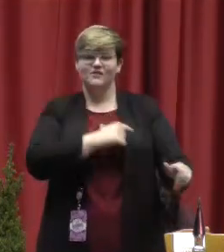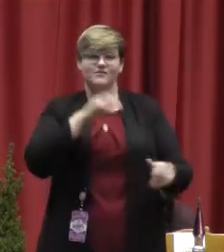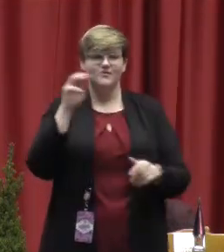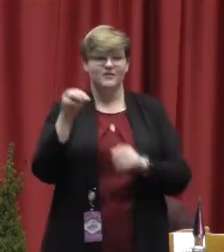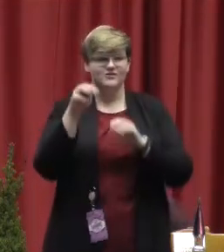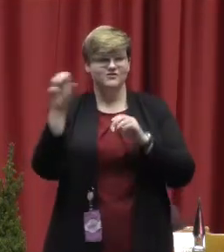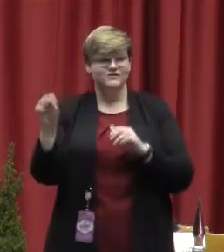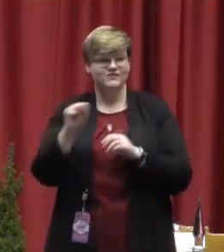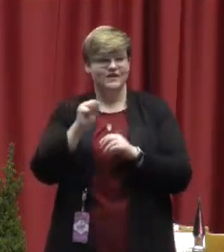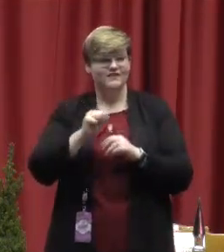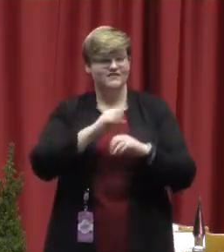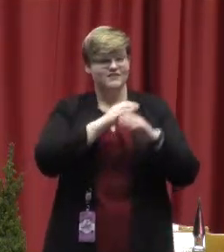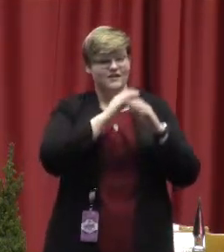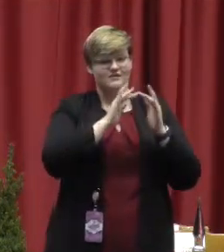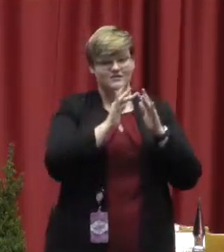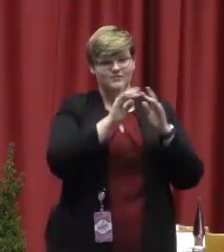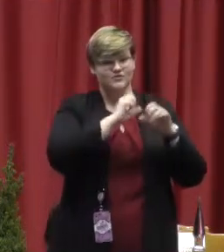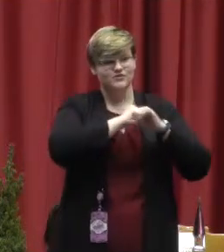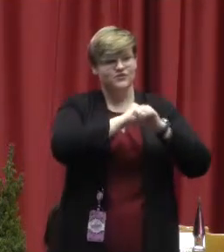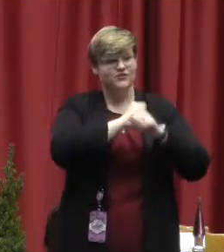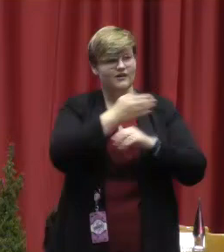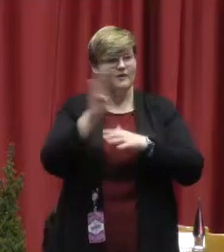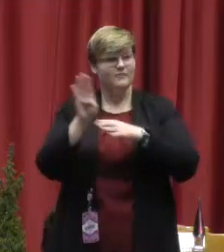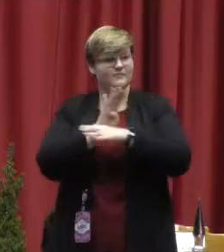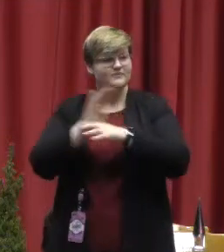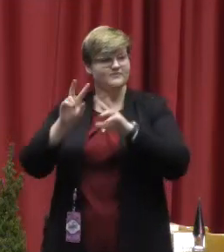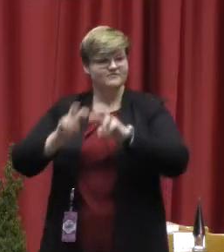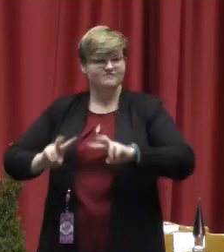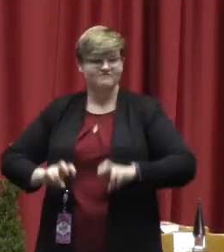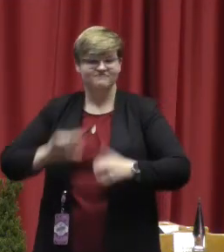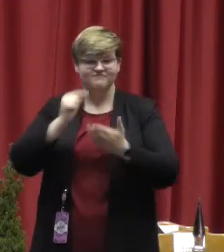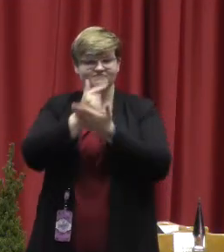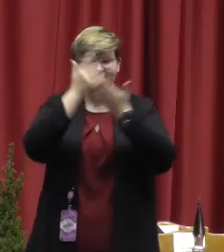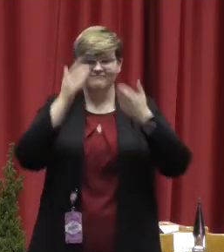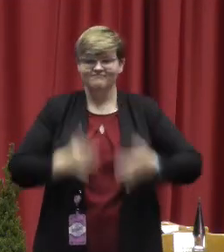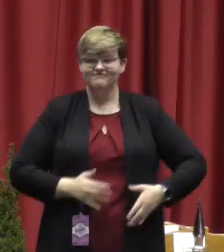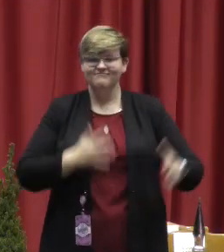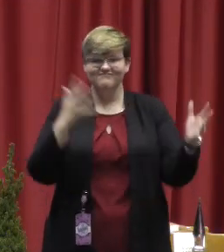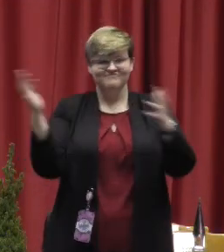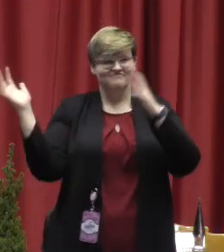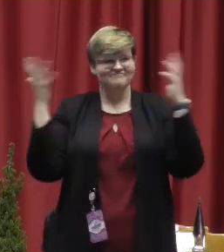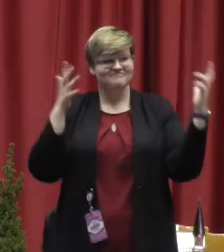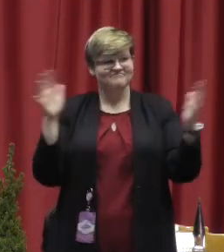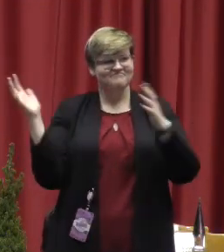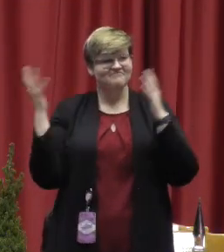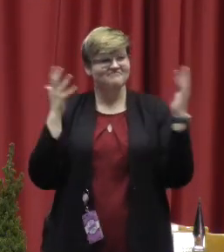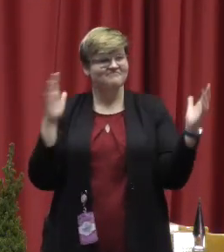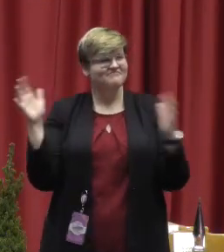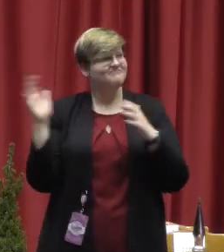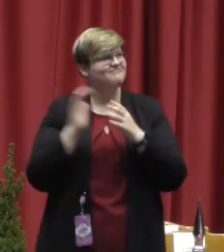in Cybersecurity and Business Analytics graduates.